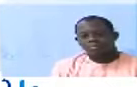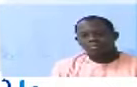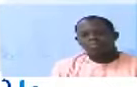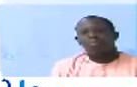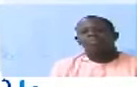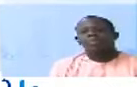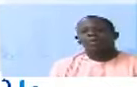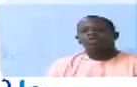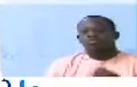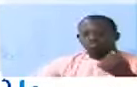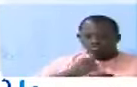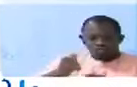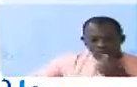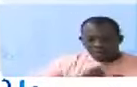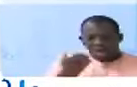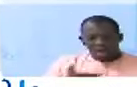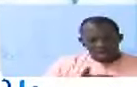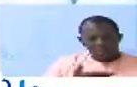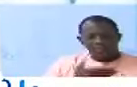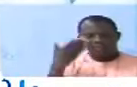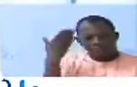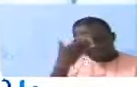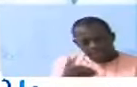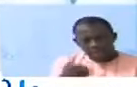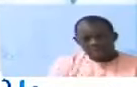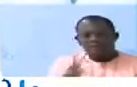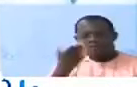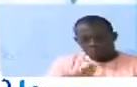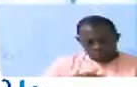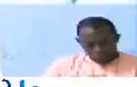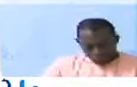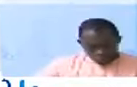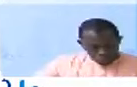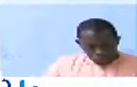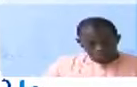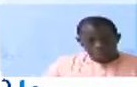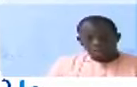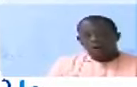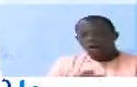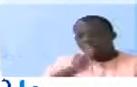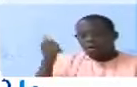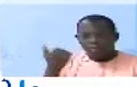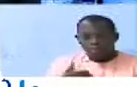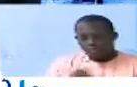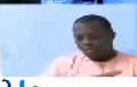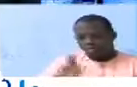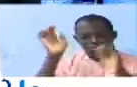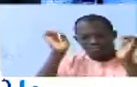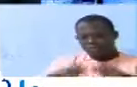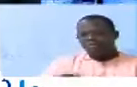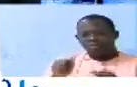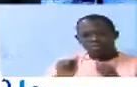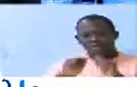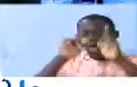The suffering we encountered there from hunger, some people would not be able to survive that hunger.